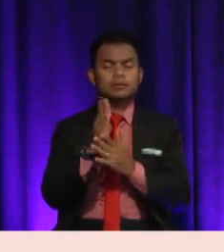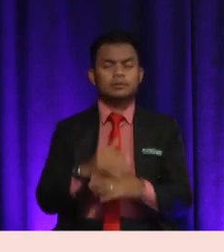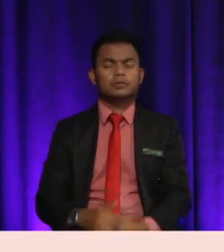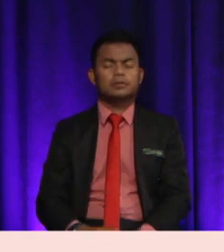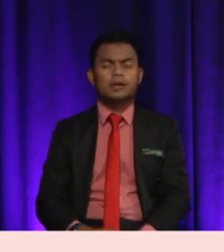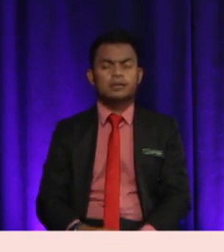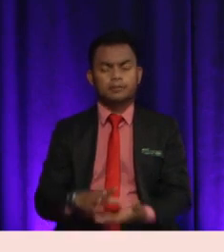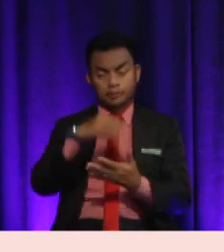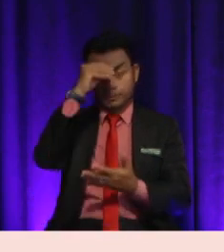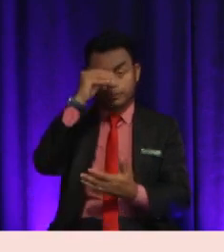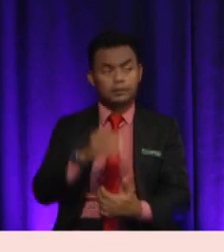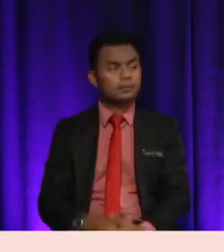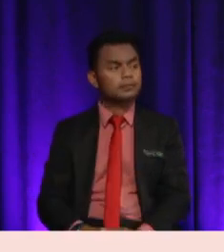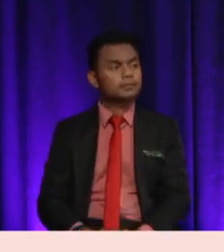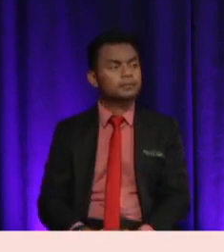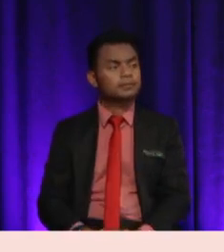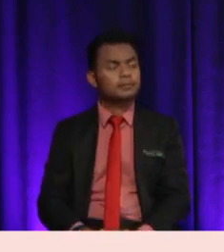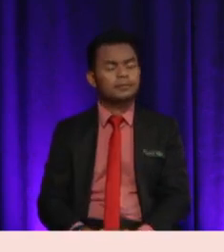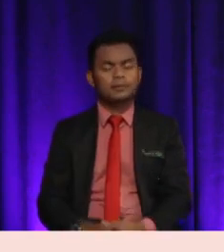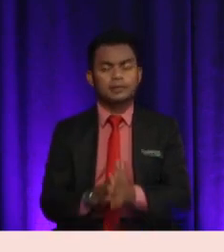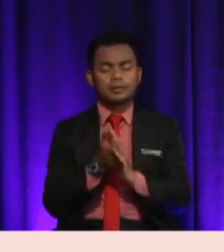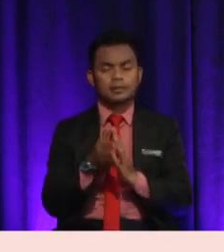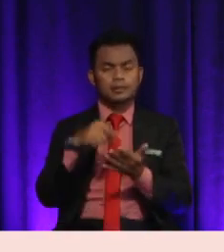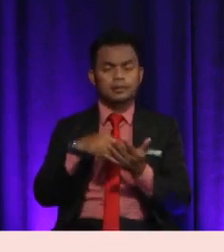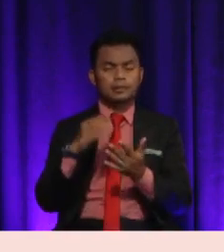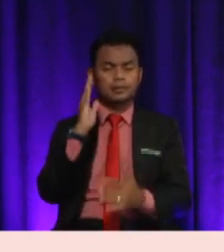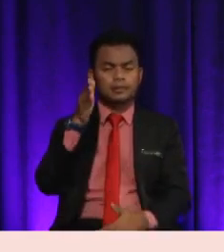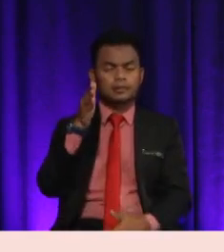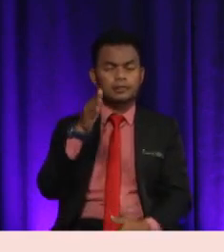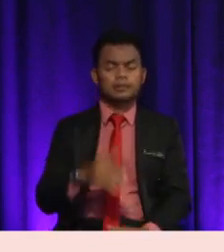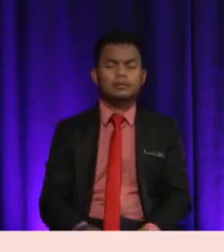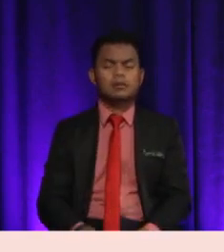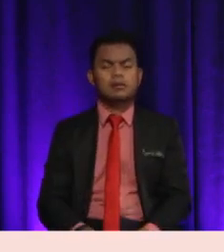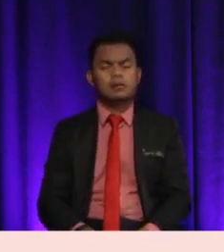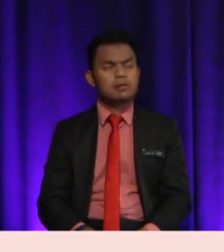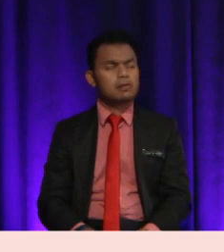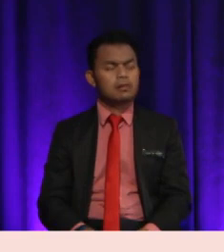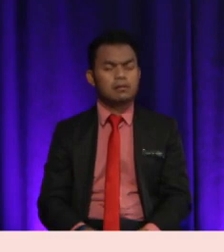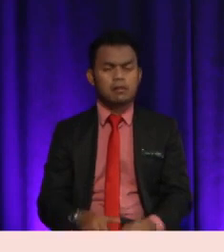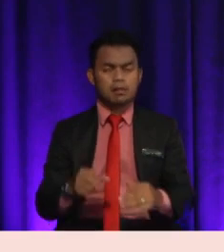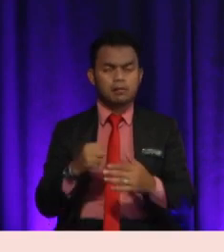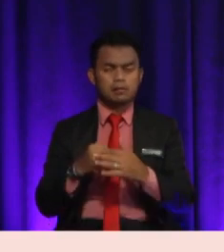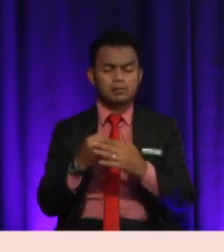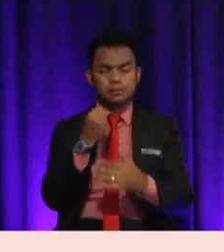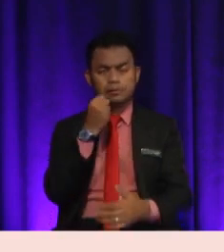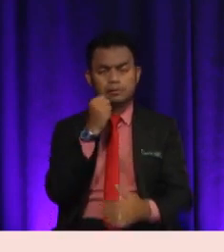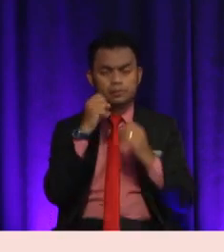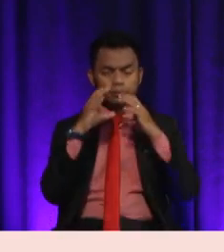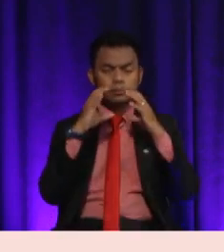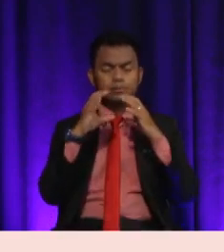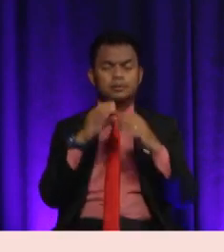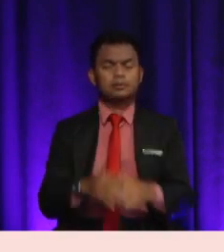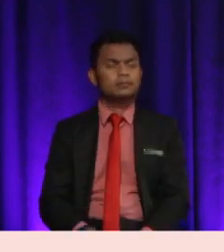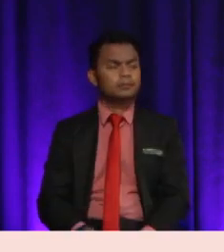her. So this paragraph describes how is the house and how did Sarah continuously build the house. So